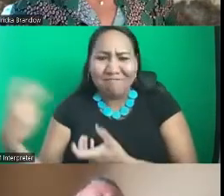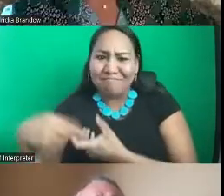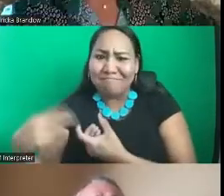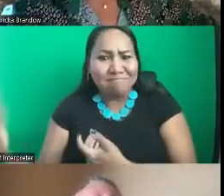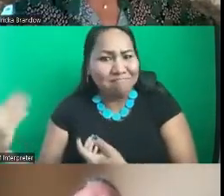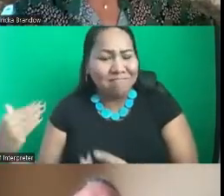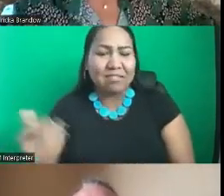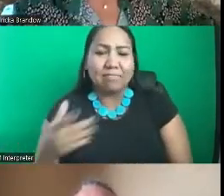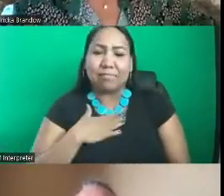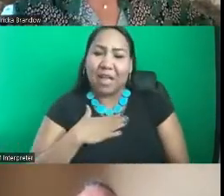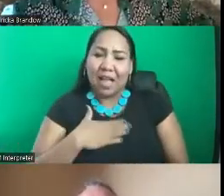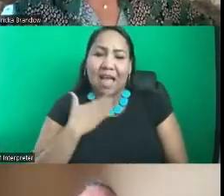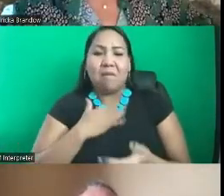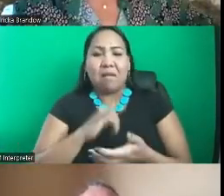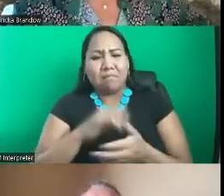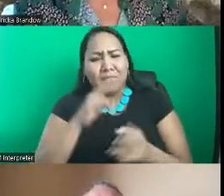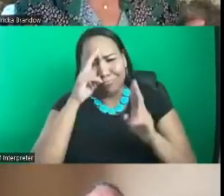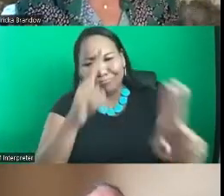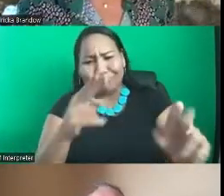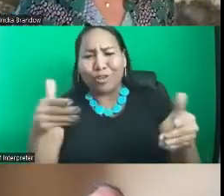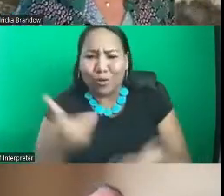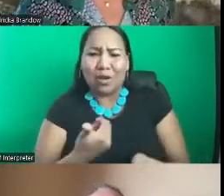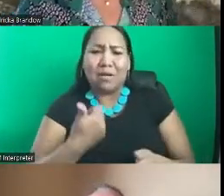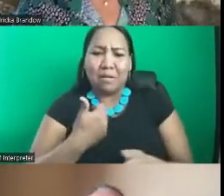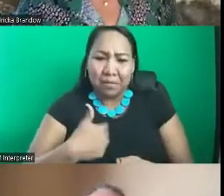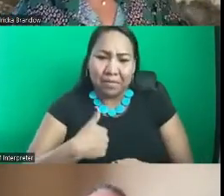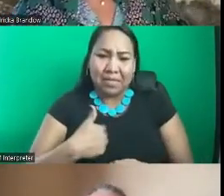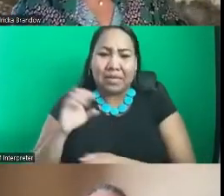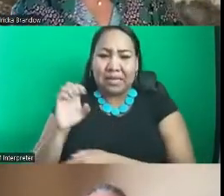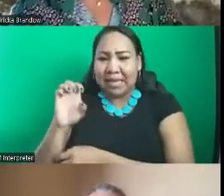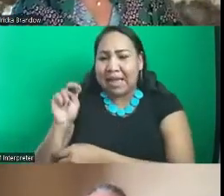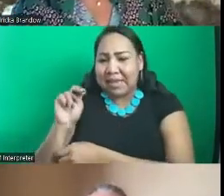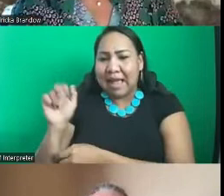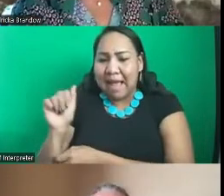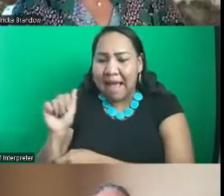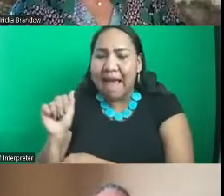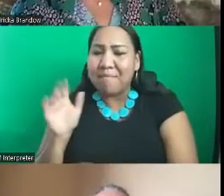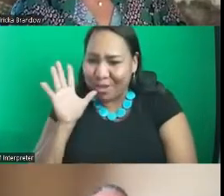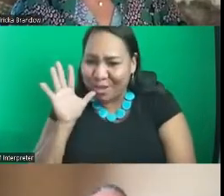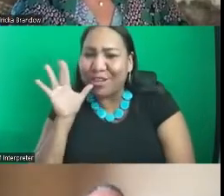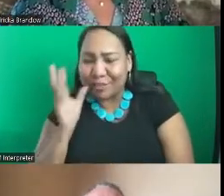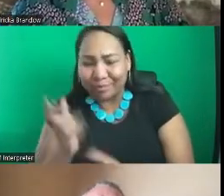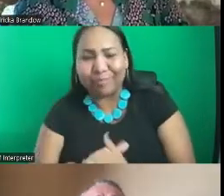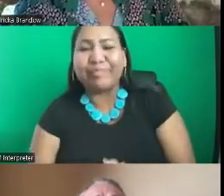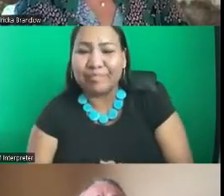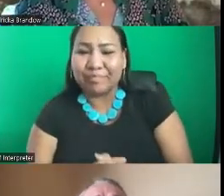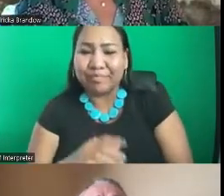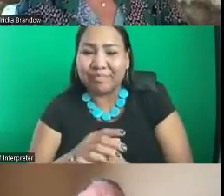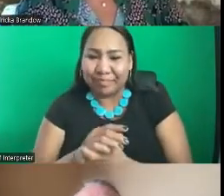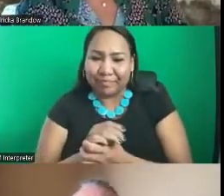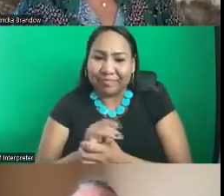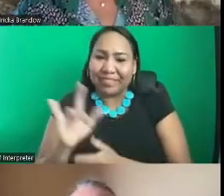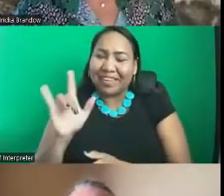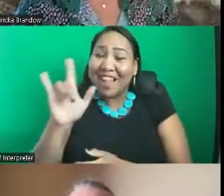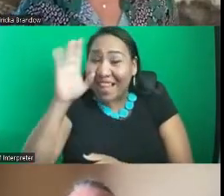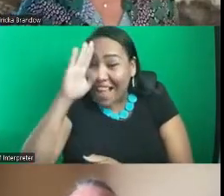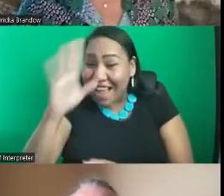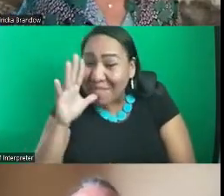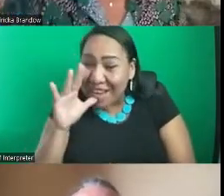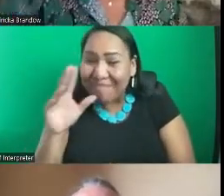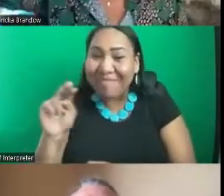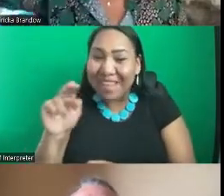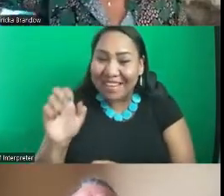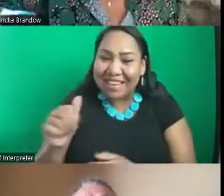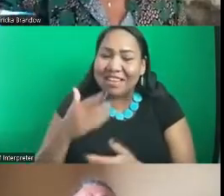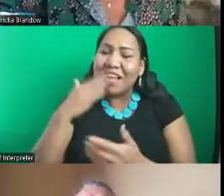and honored to introduce my Ina. Pelamia Washtelo, Ina. I love you very much, and thank you so much for doing this for